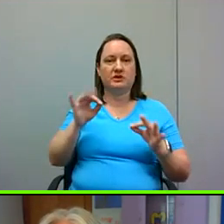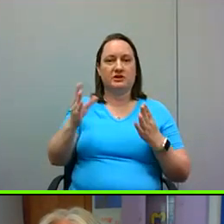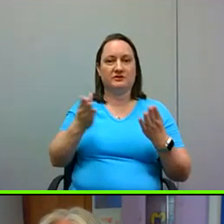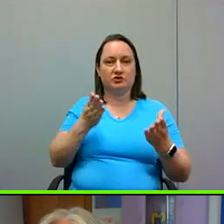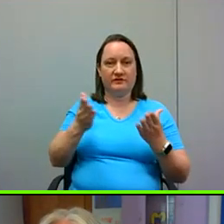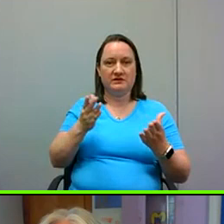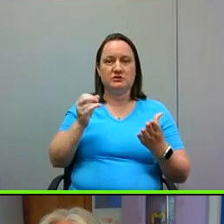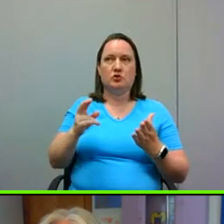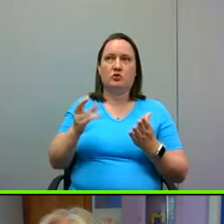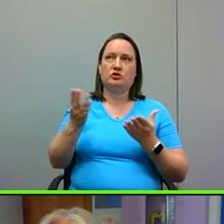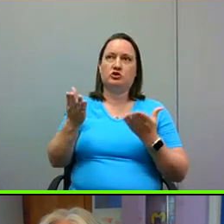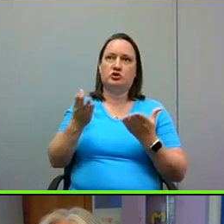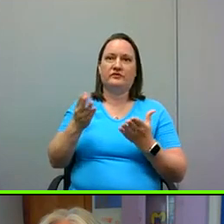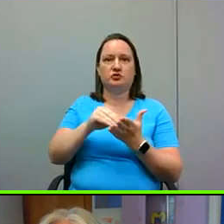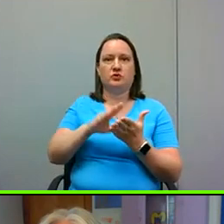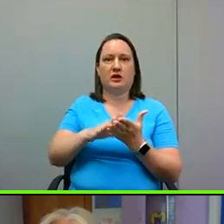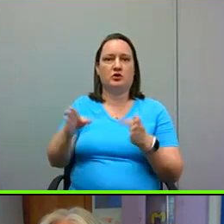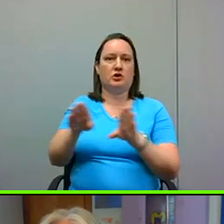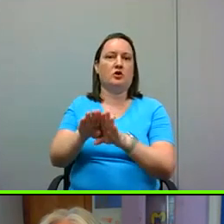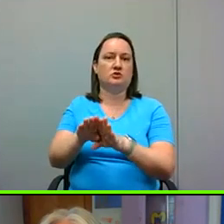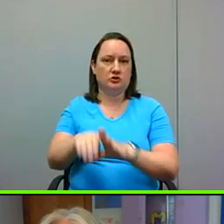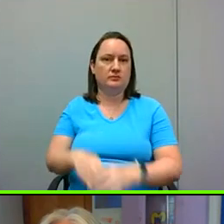or service record closure.